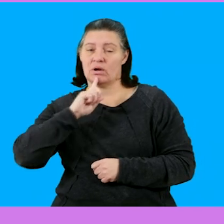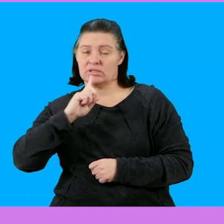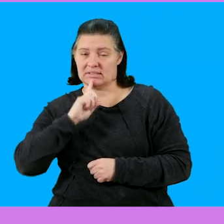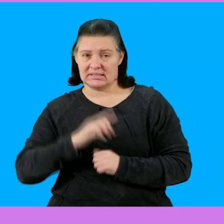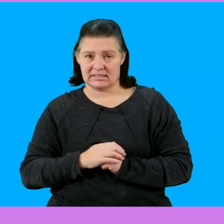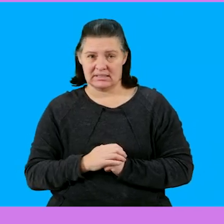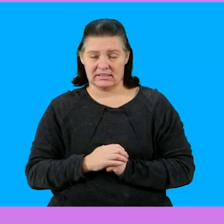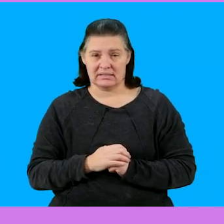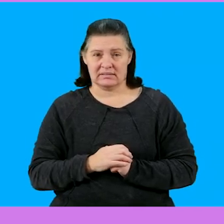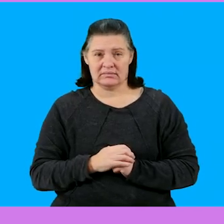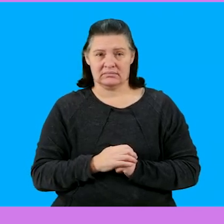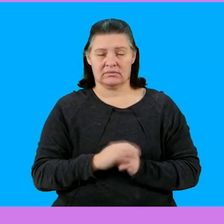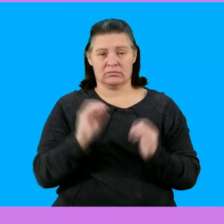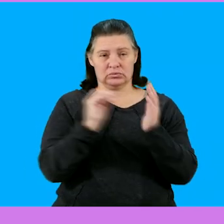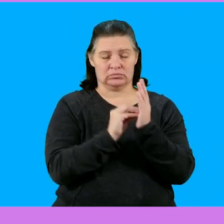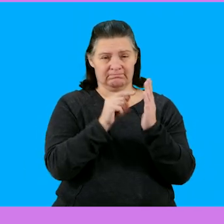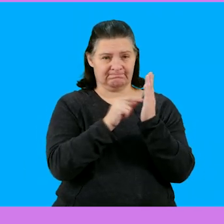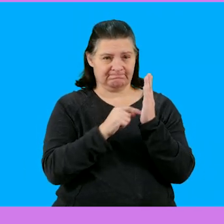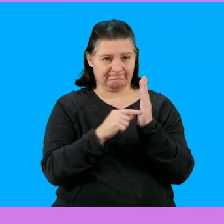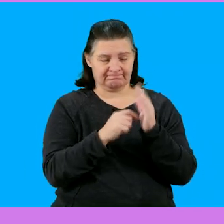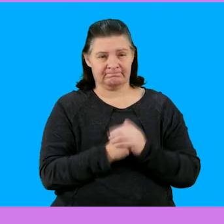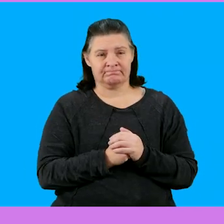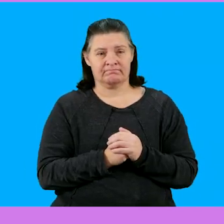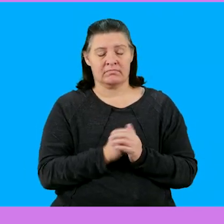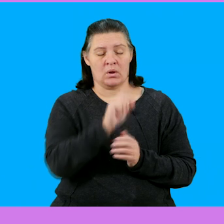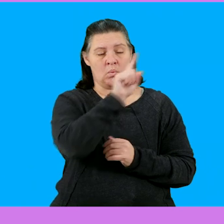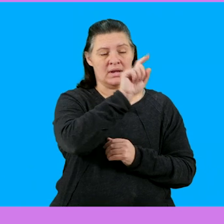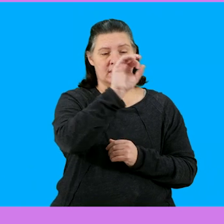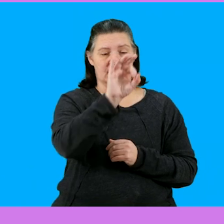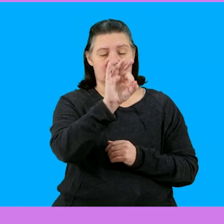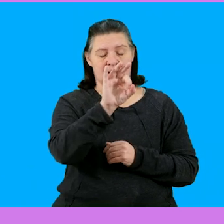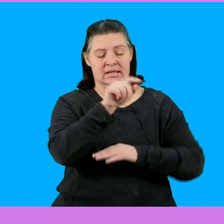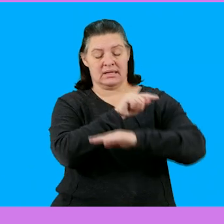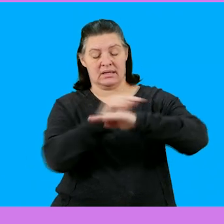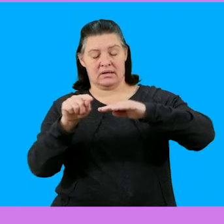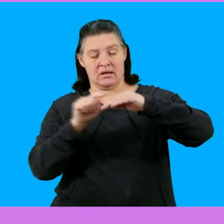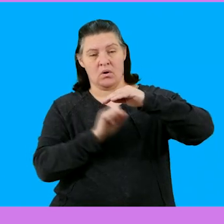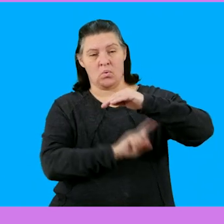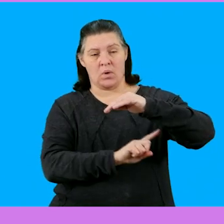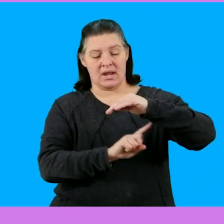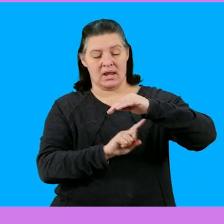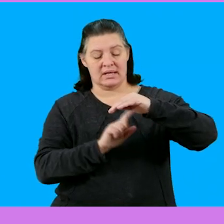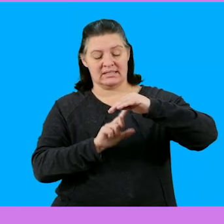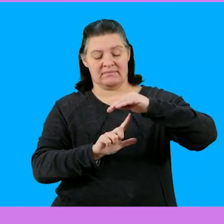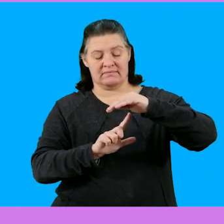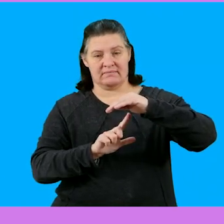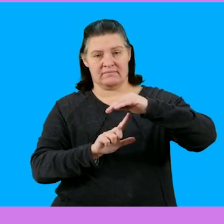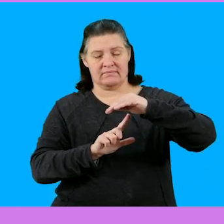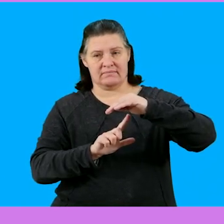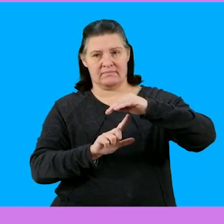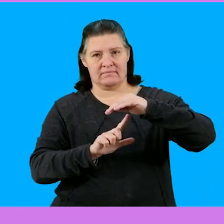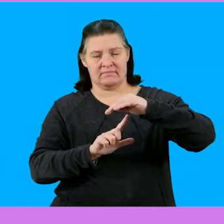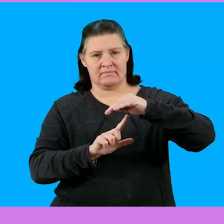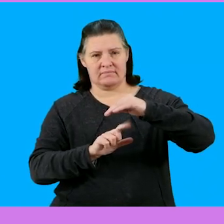175,000 Rand, right? So let's quickly type that in. 13% of